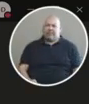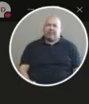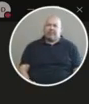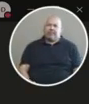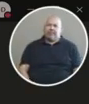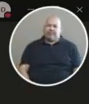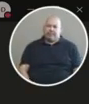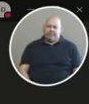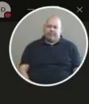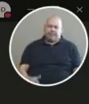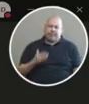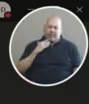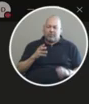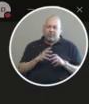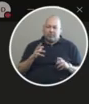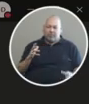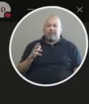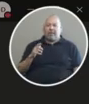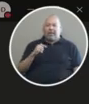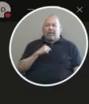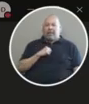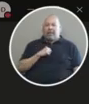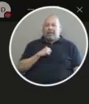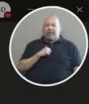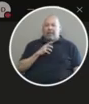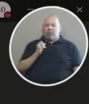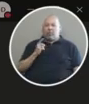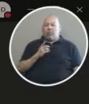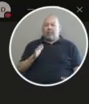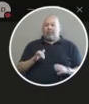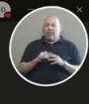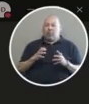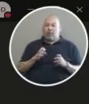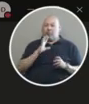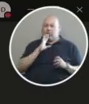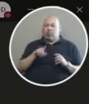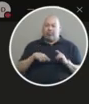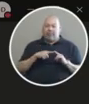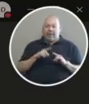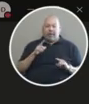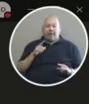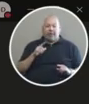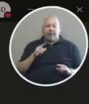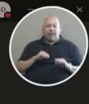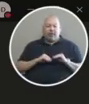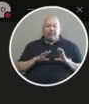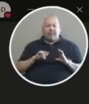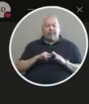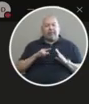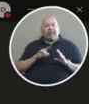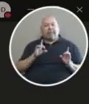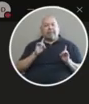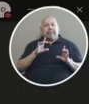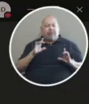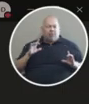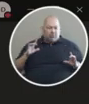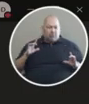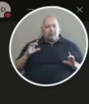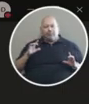Yes, thank you so much. So one of the things I wanted to talk about is obviously this is a